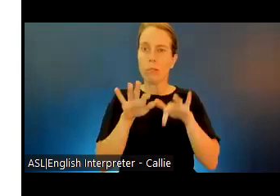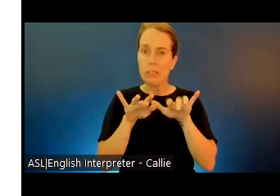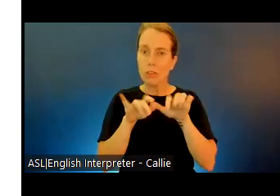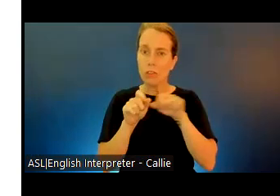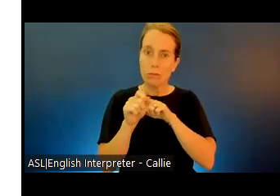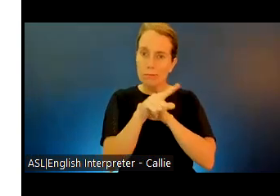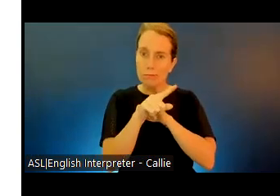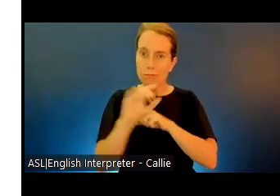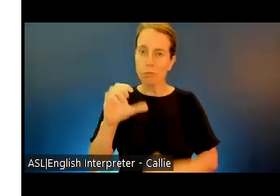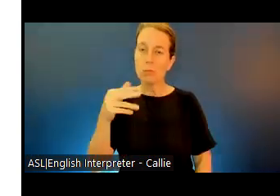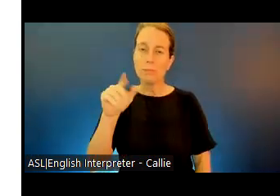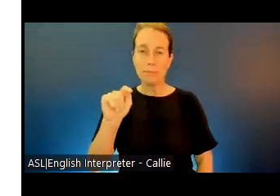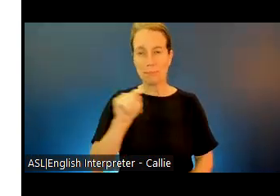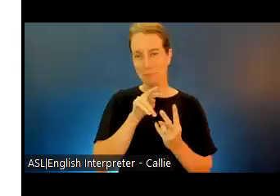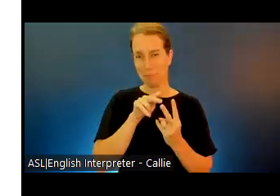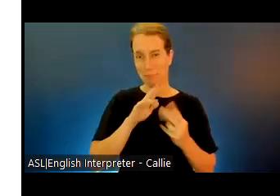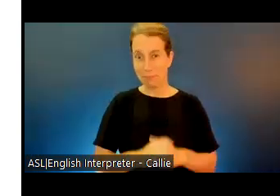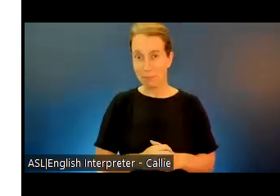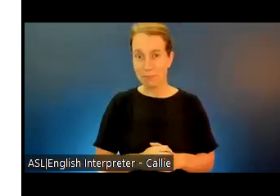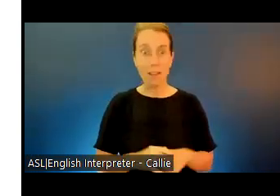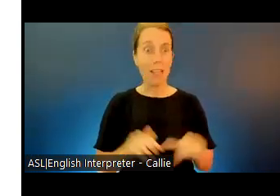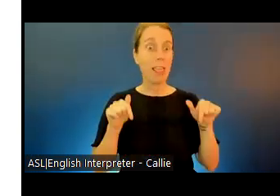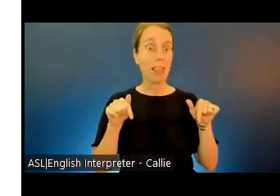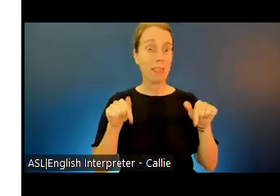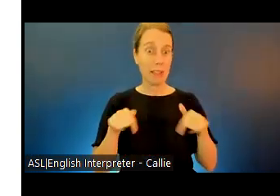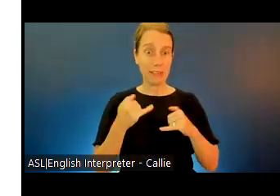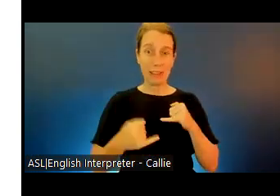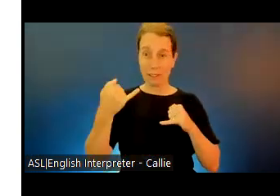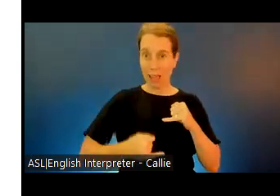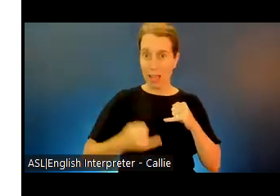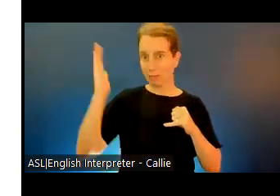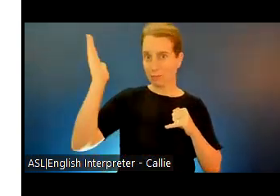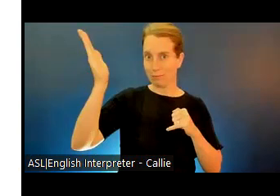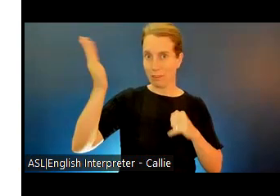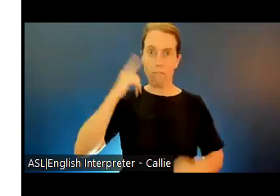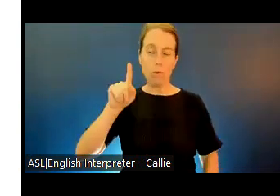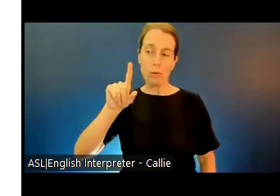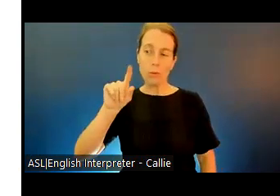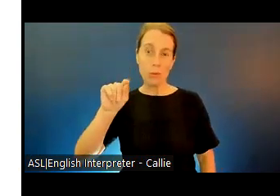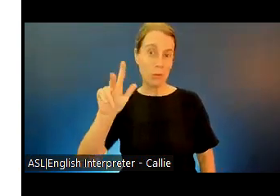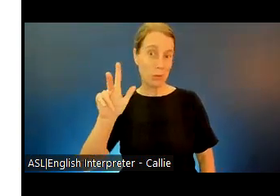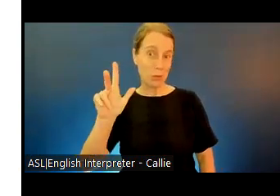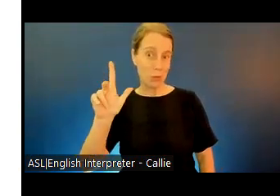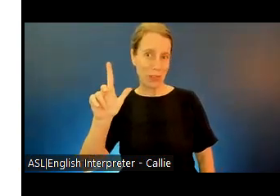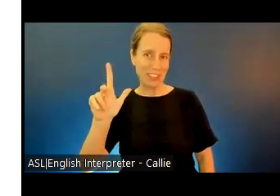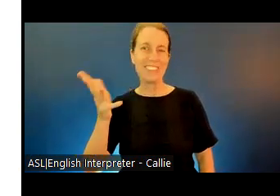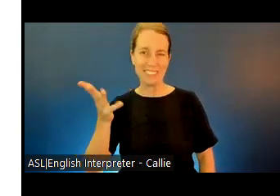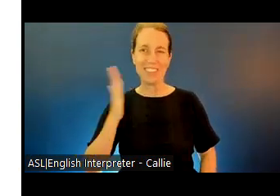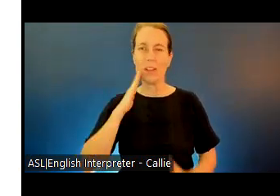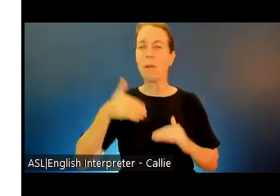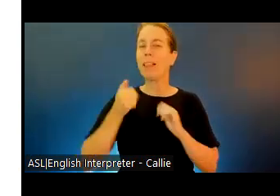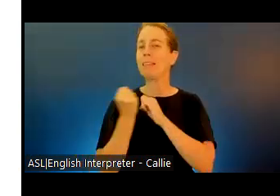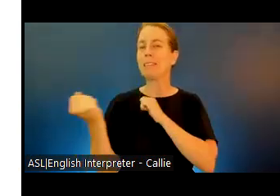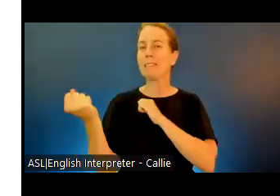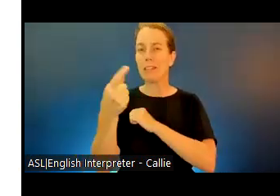And this is our last session for 2023. So we will have more sessions next